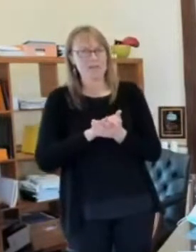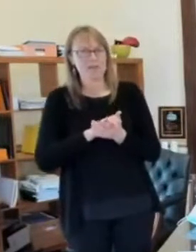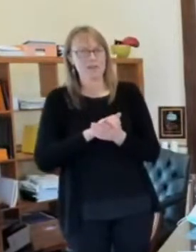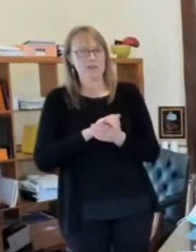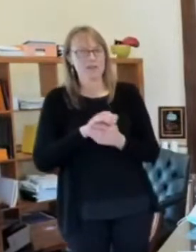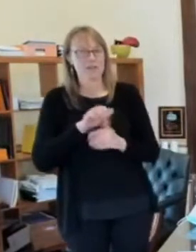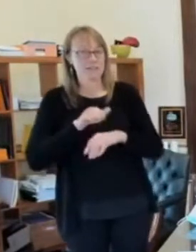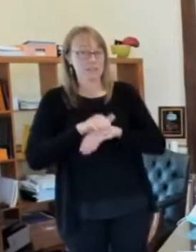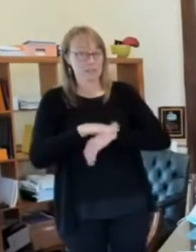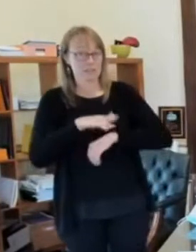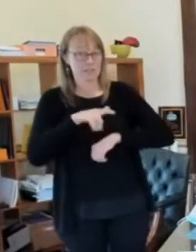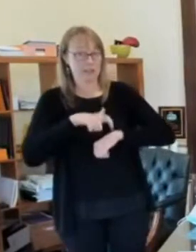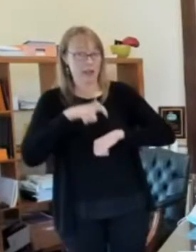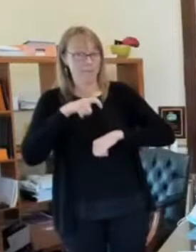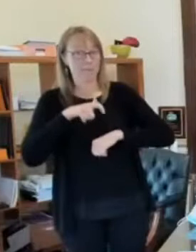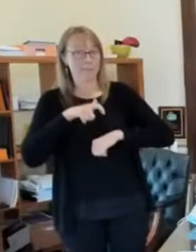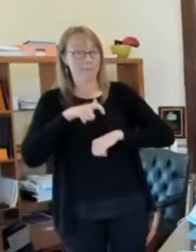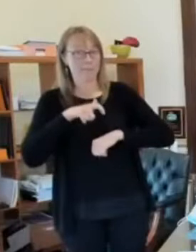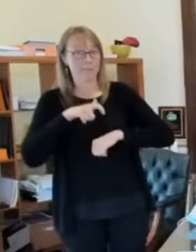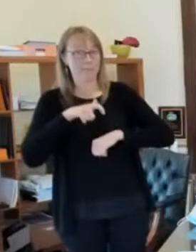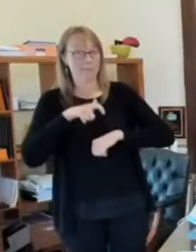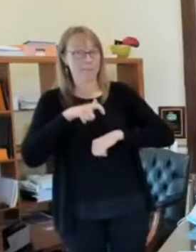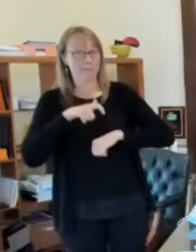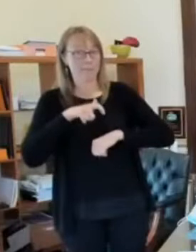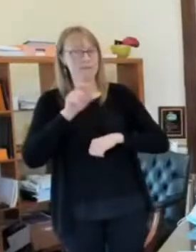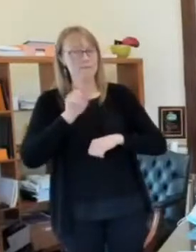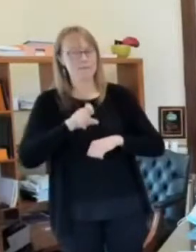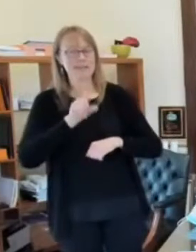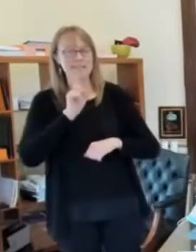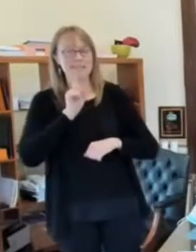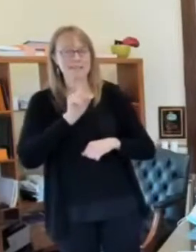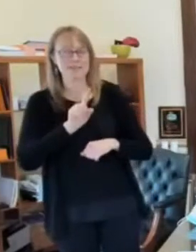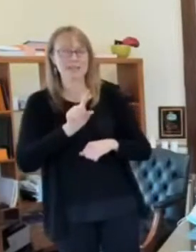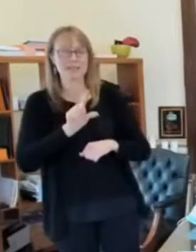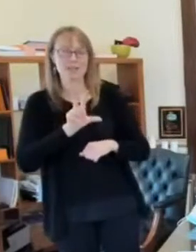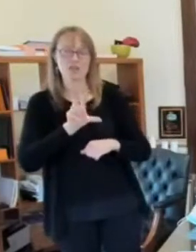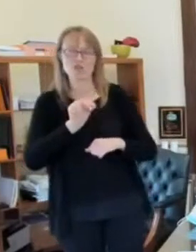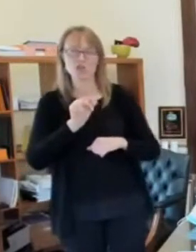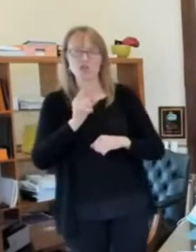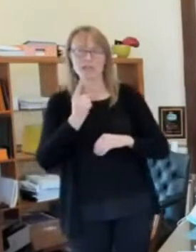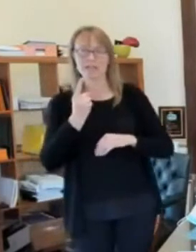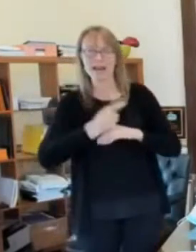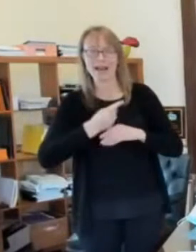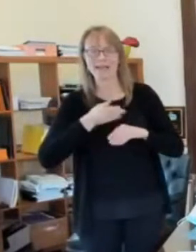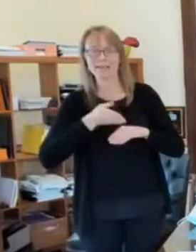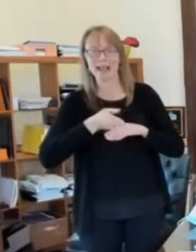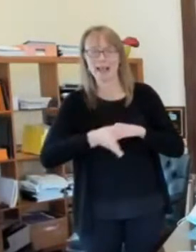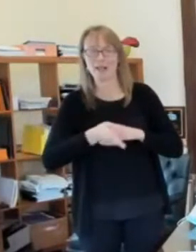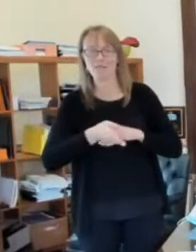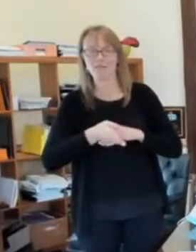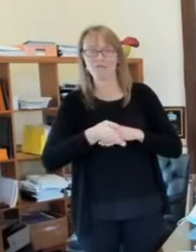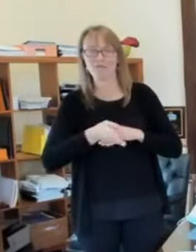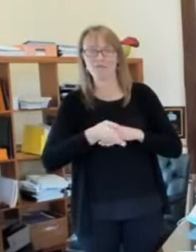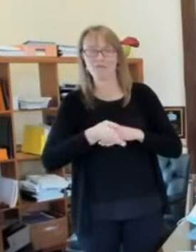days of the date the bill was signed. And the president signed the